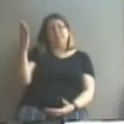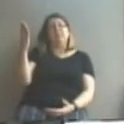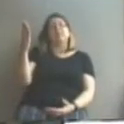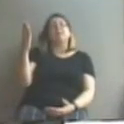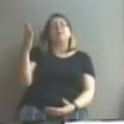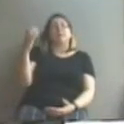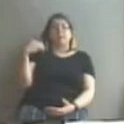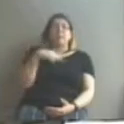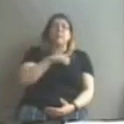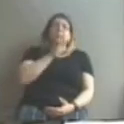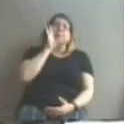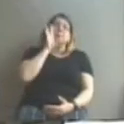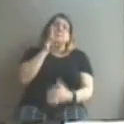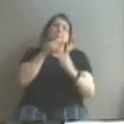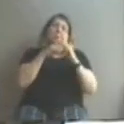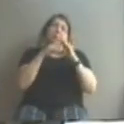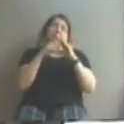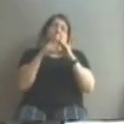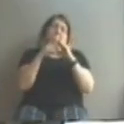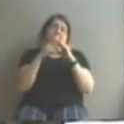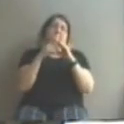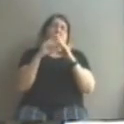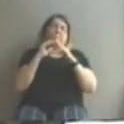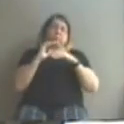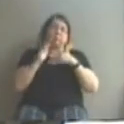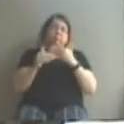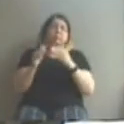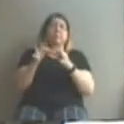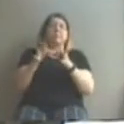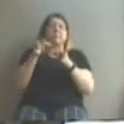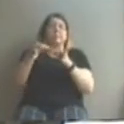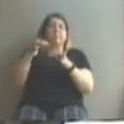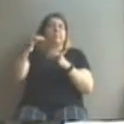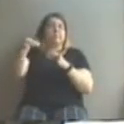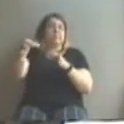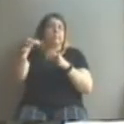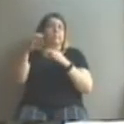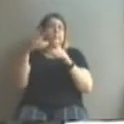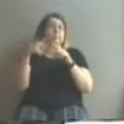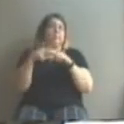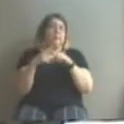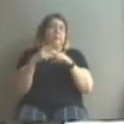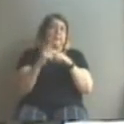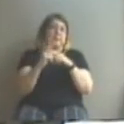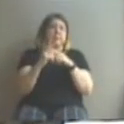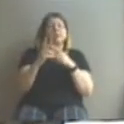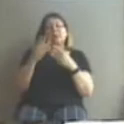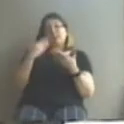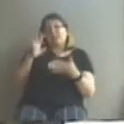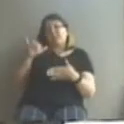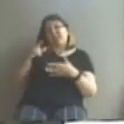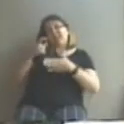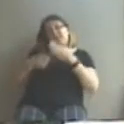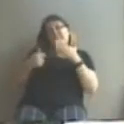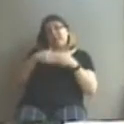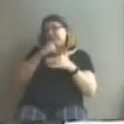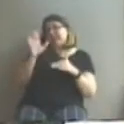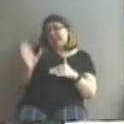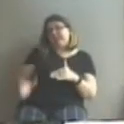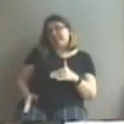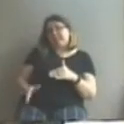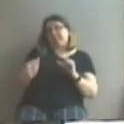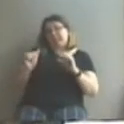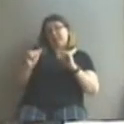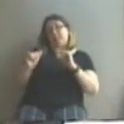we are going to begin to start being able to defer maintenance. And I don't know what that cost is, because we've never been able to put a